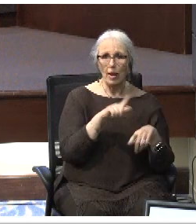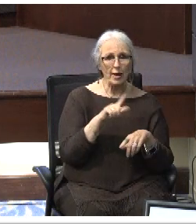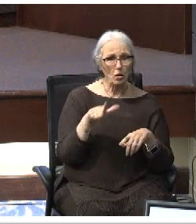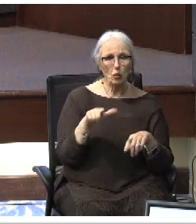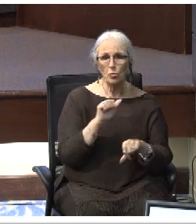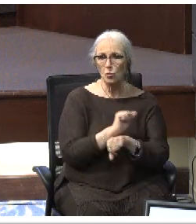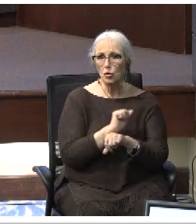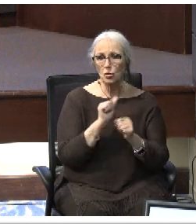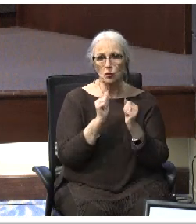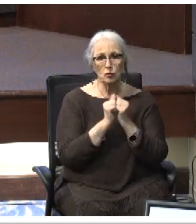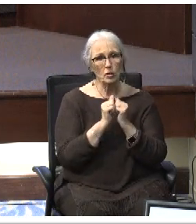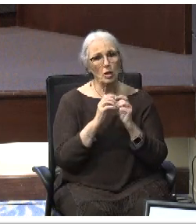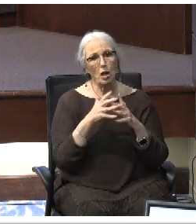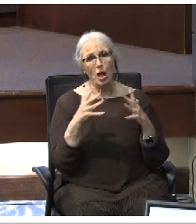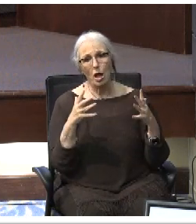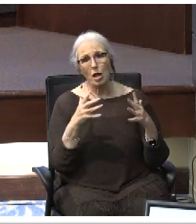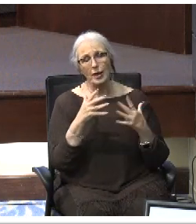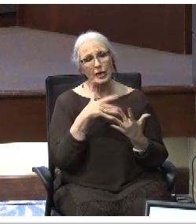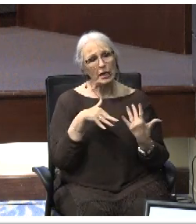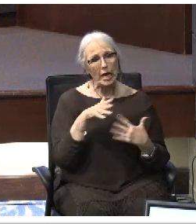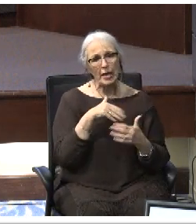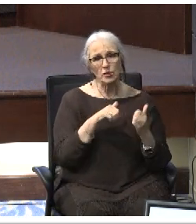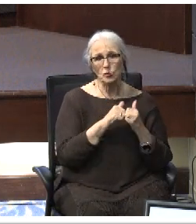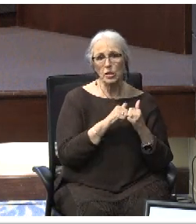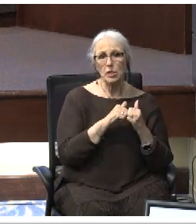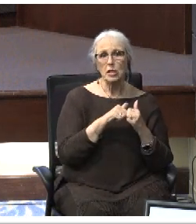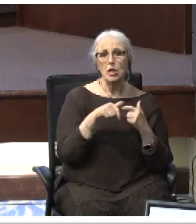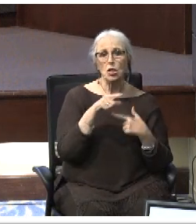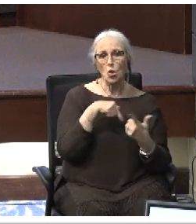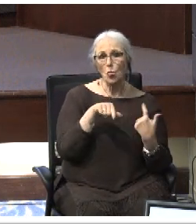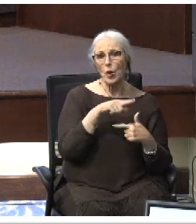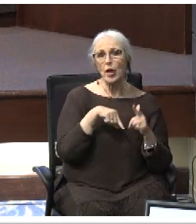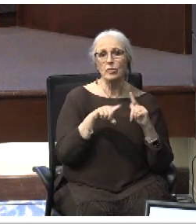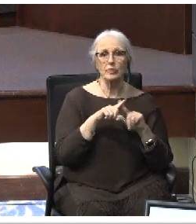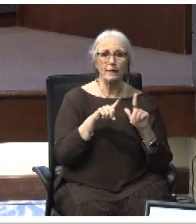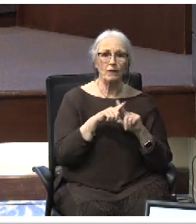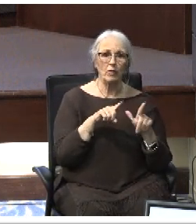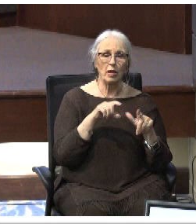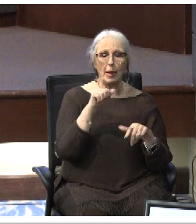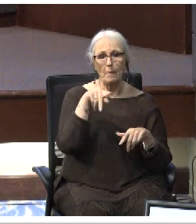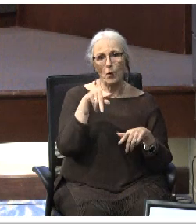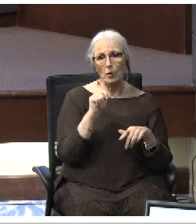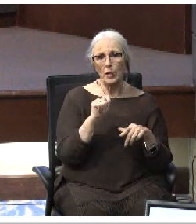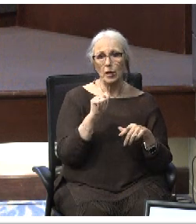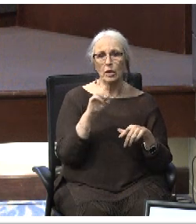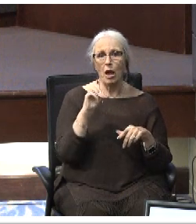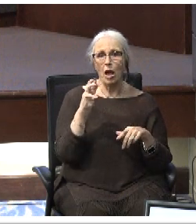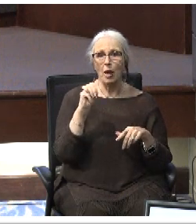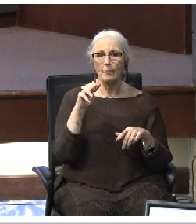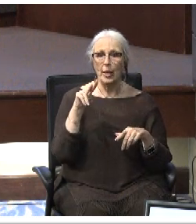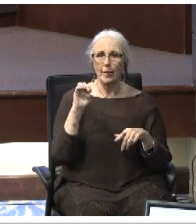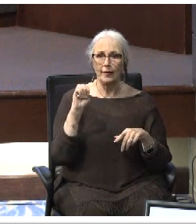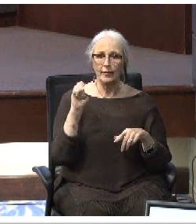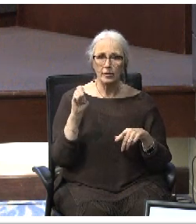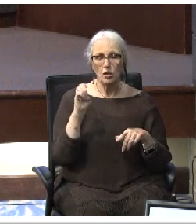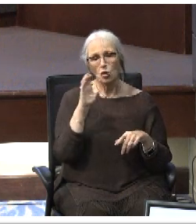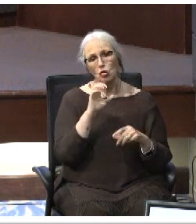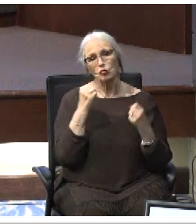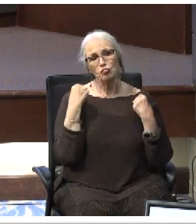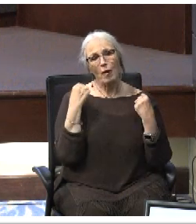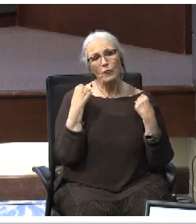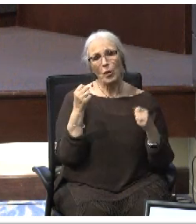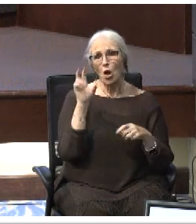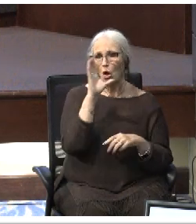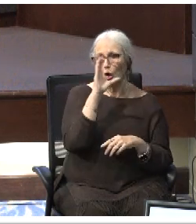of landlord engagement. They go around to different apartment complexes. They just even drive around looking for signs